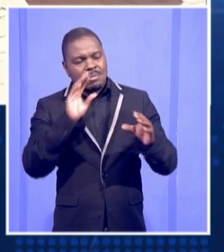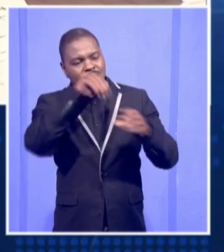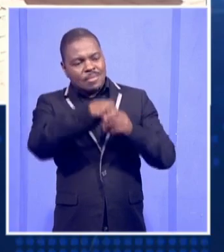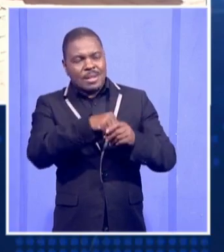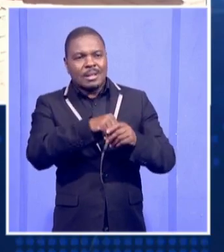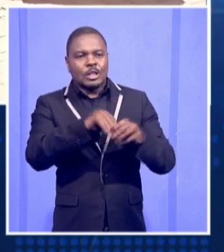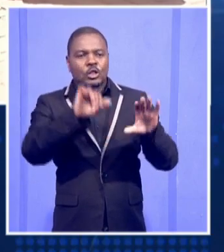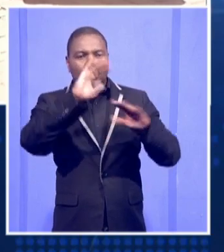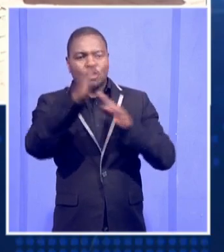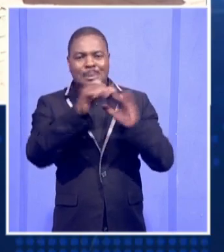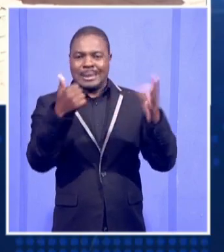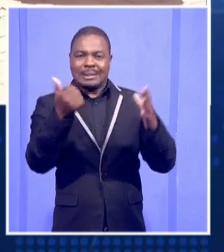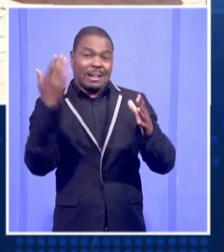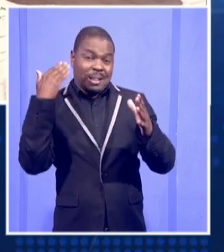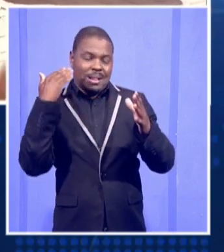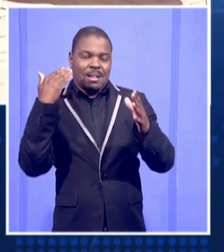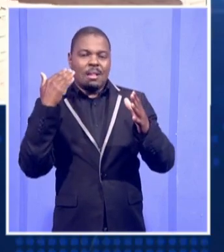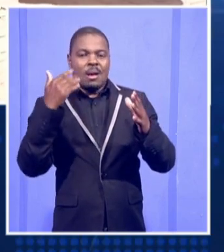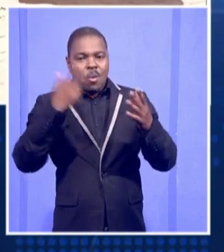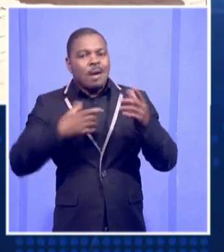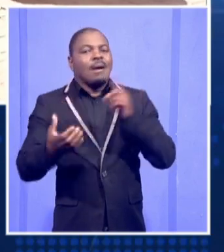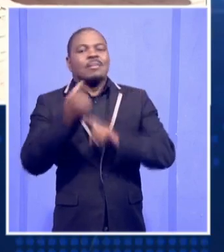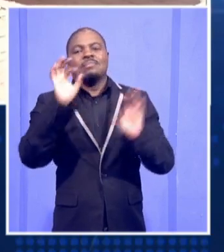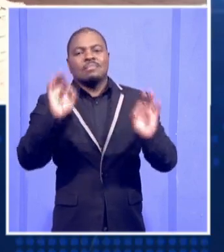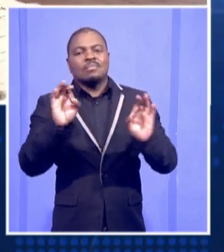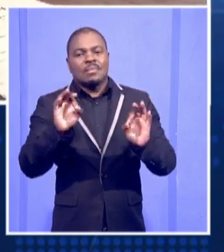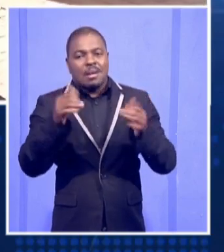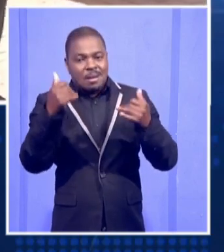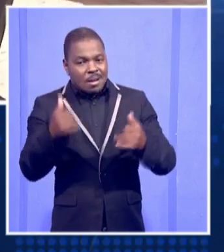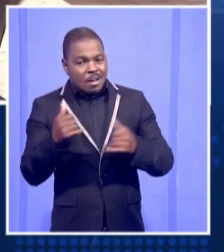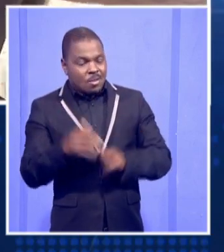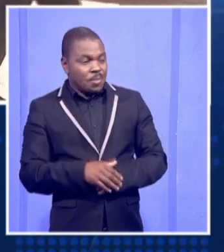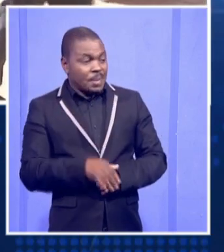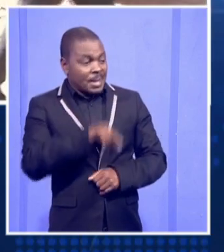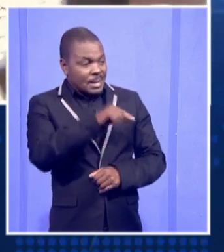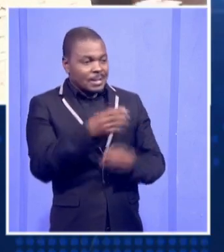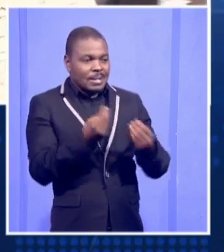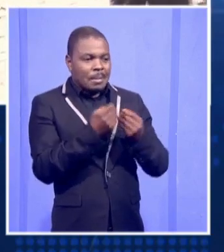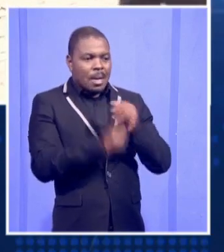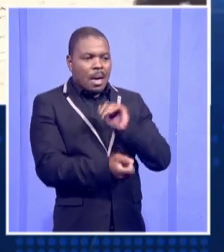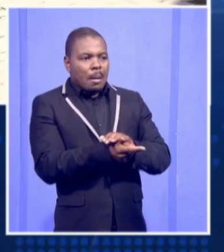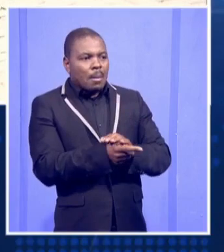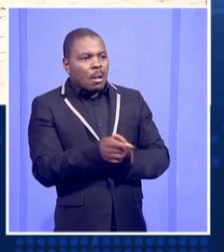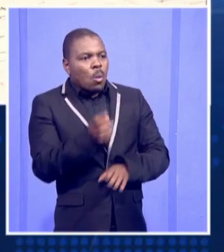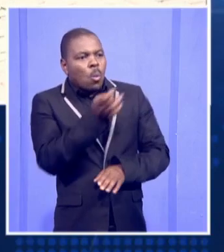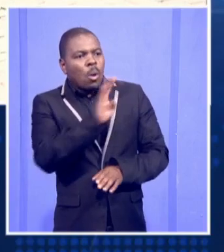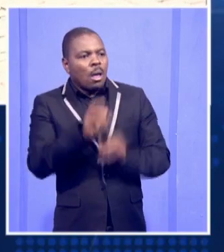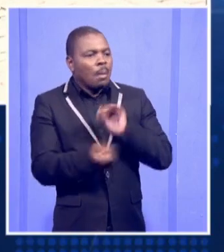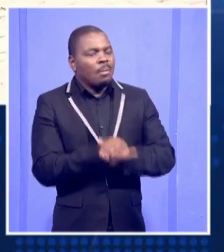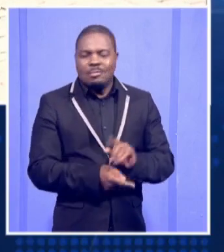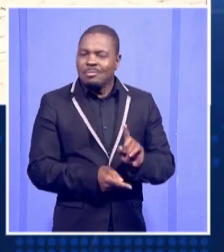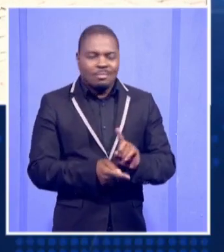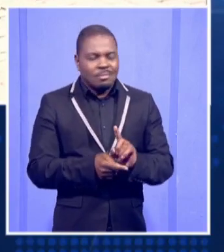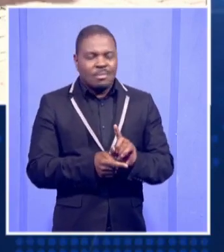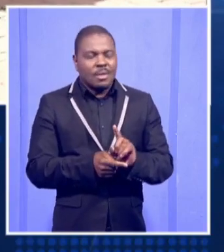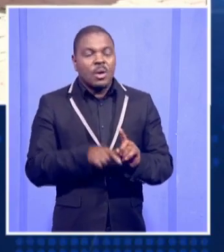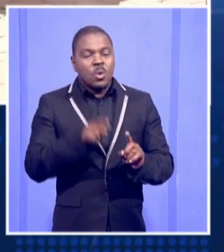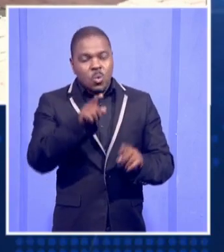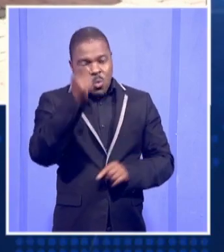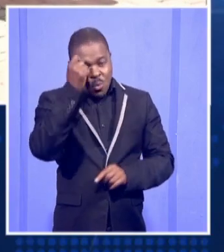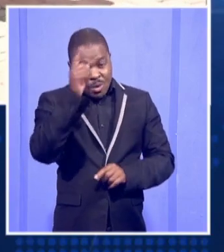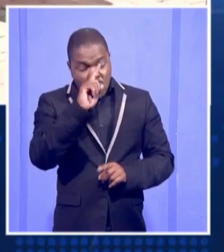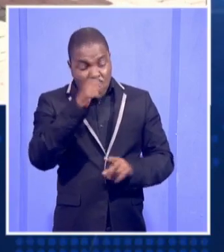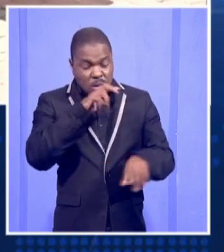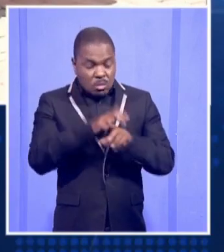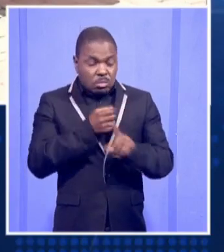then. And this is what we have achieved. As we talk about that, it is not something that just happened overnight. You understand that you have to push.